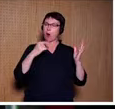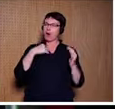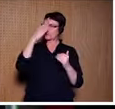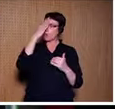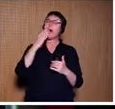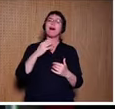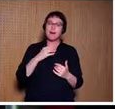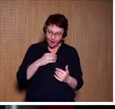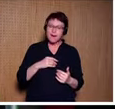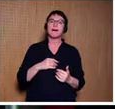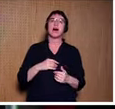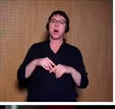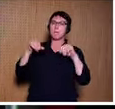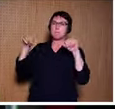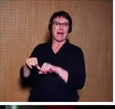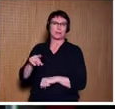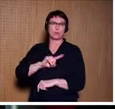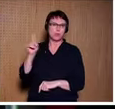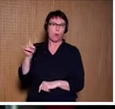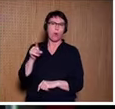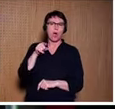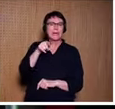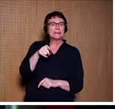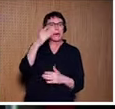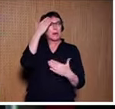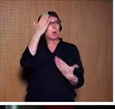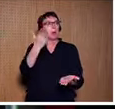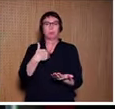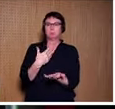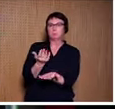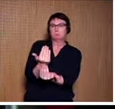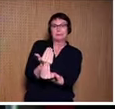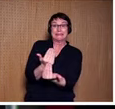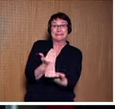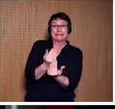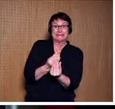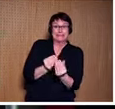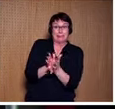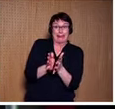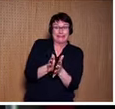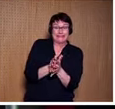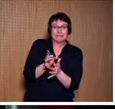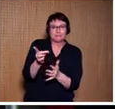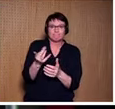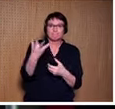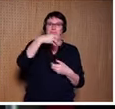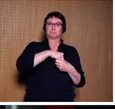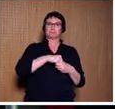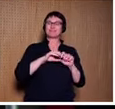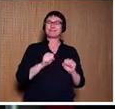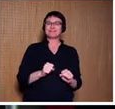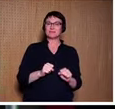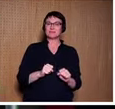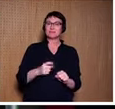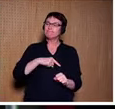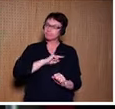to move people across those lines. Because unless we bring people together in this way, we will never be able to do that.